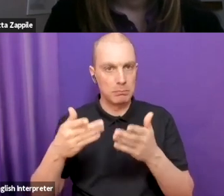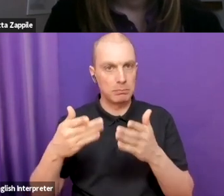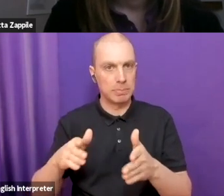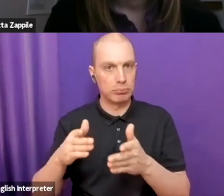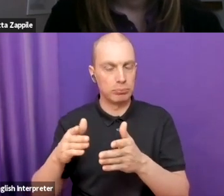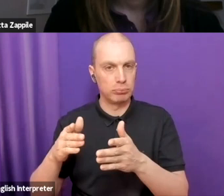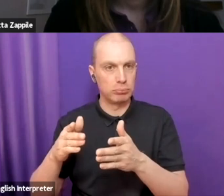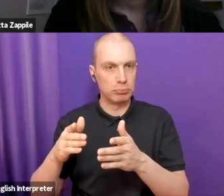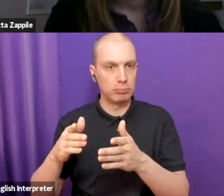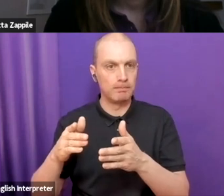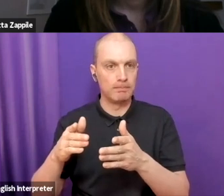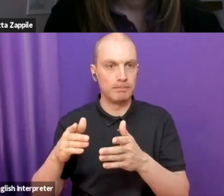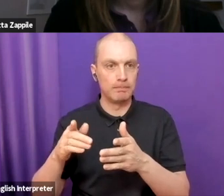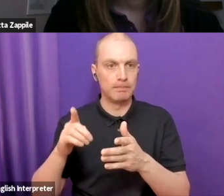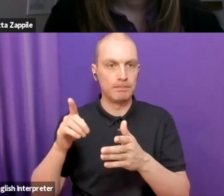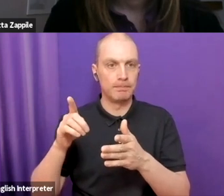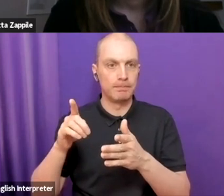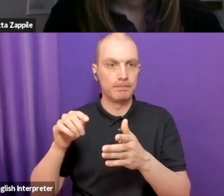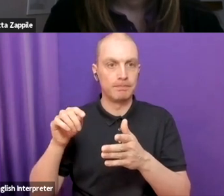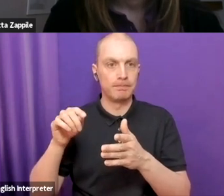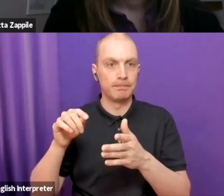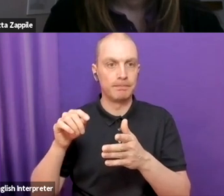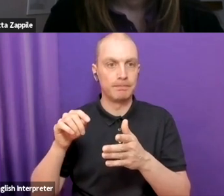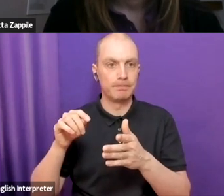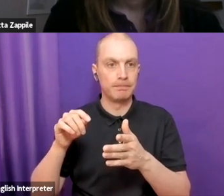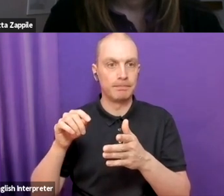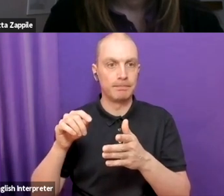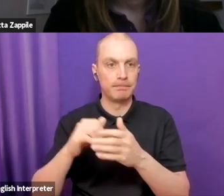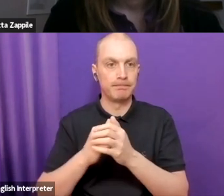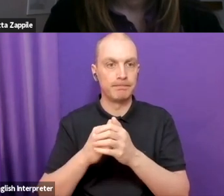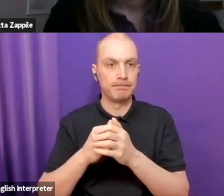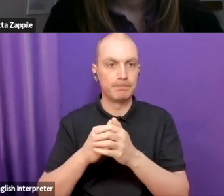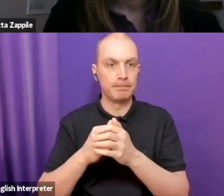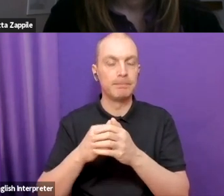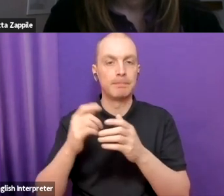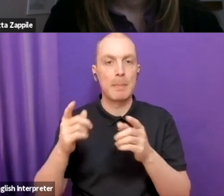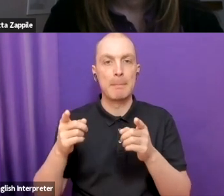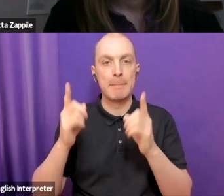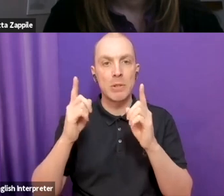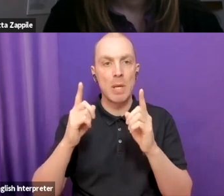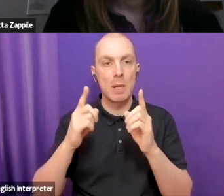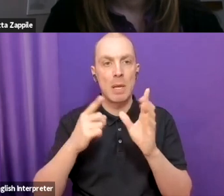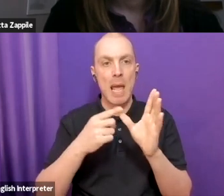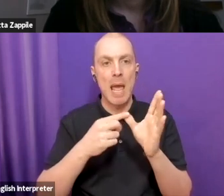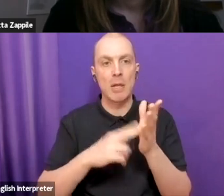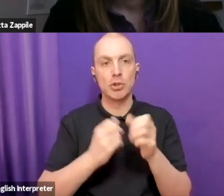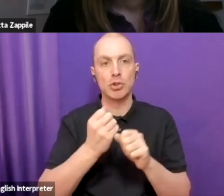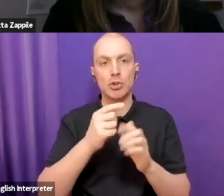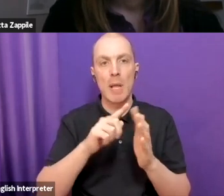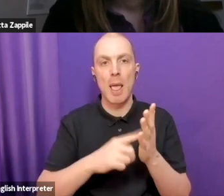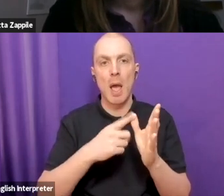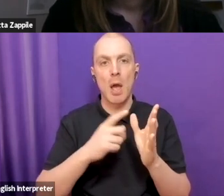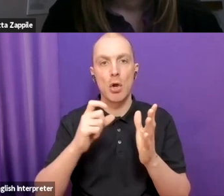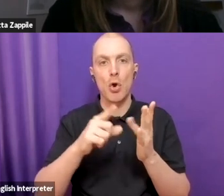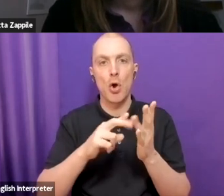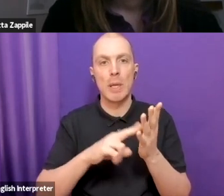from the government. The minister, Angela Constance, produced a report in 2017, and as I